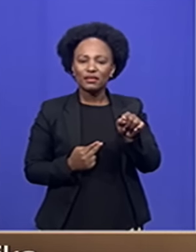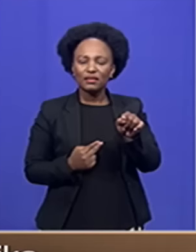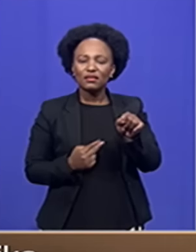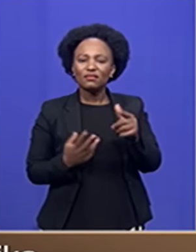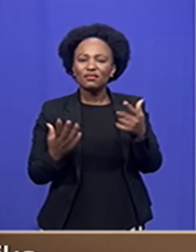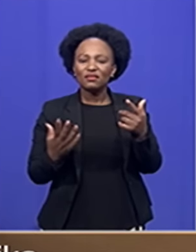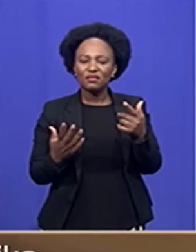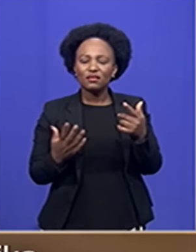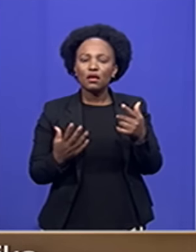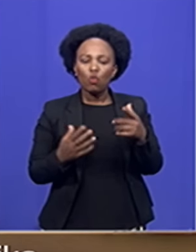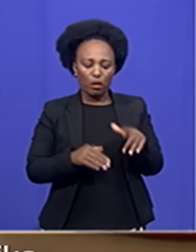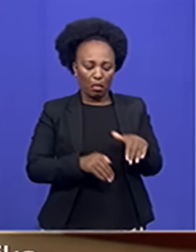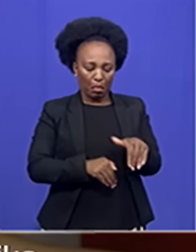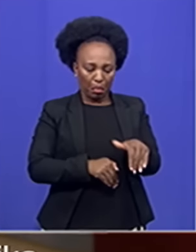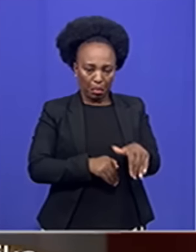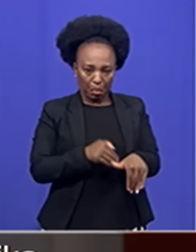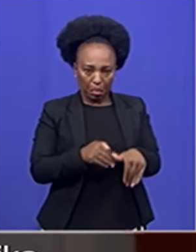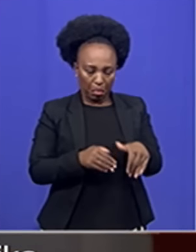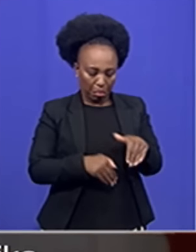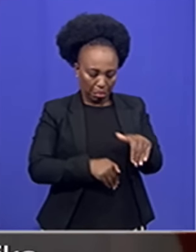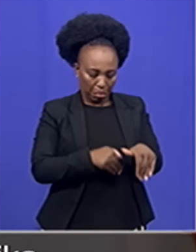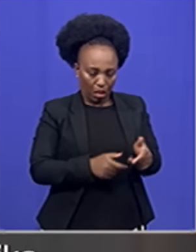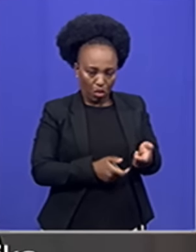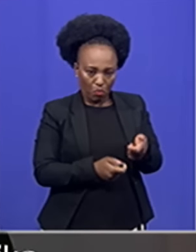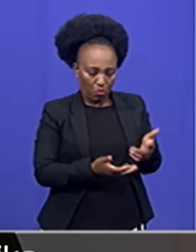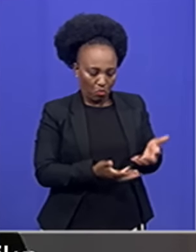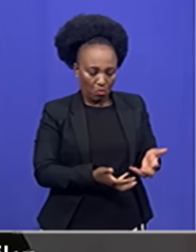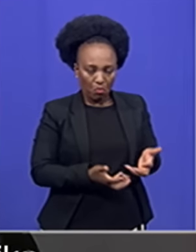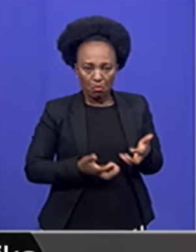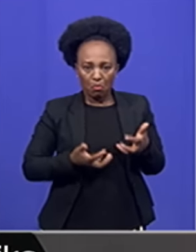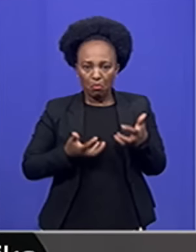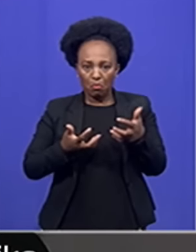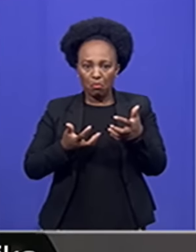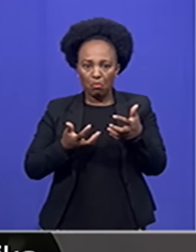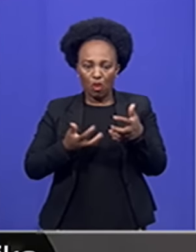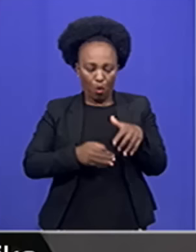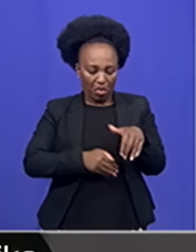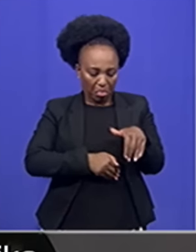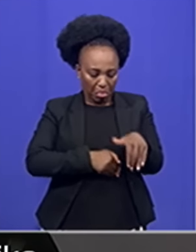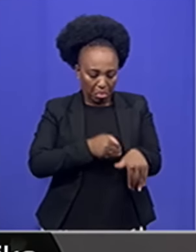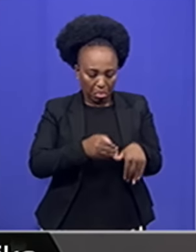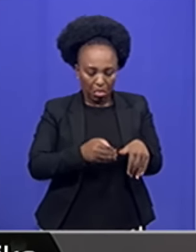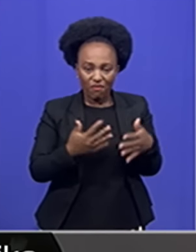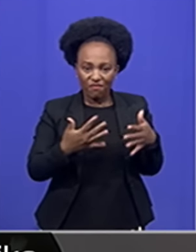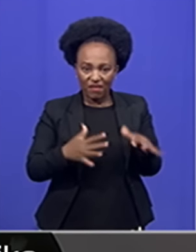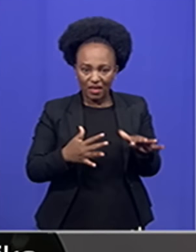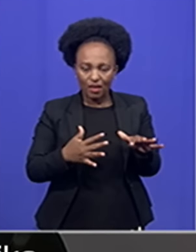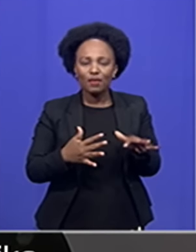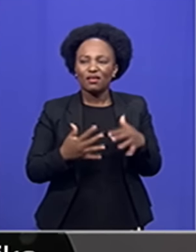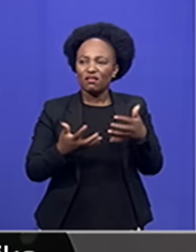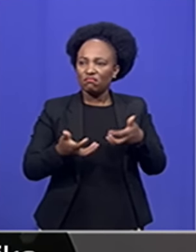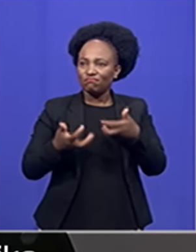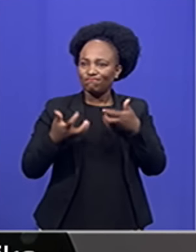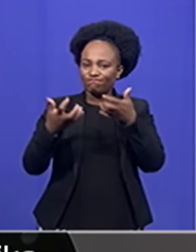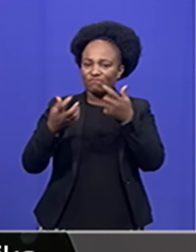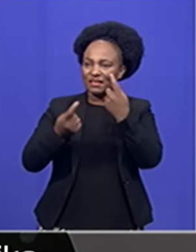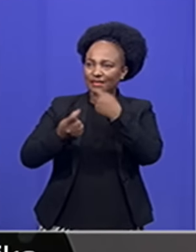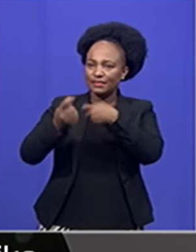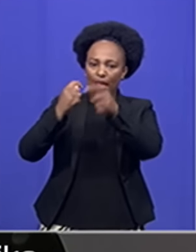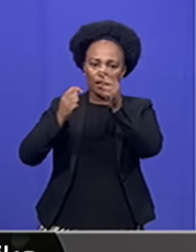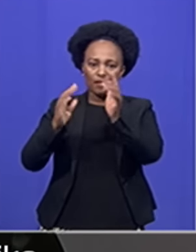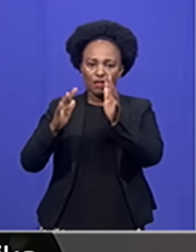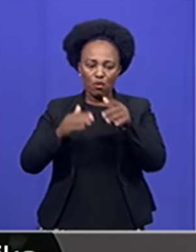go tsewa dikuno fela go epiwa ke na gore ko kontinente ya moepo go epua fela ga gona gore dilo